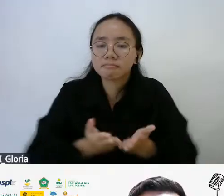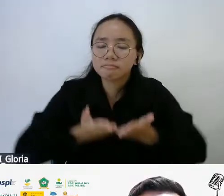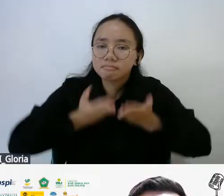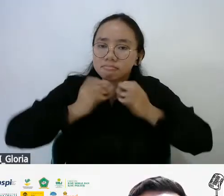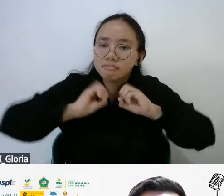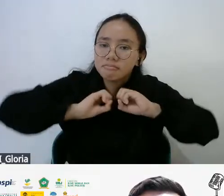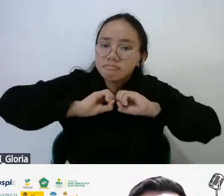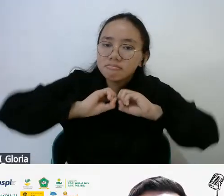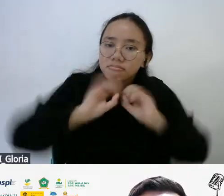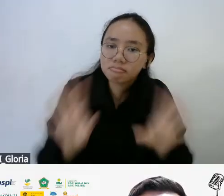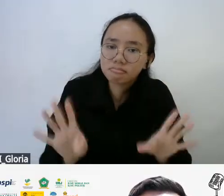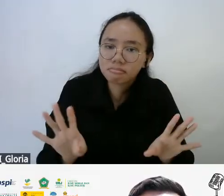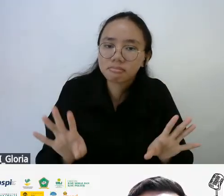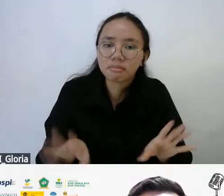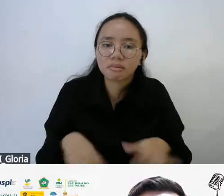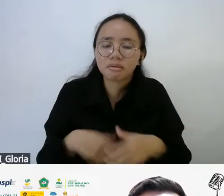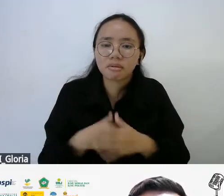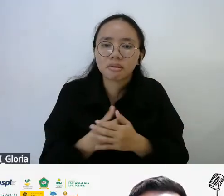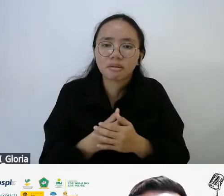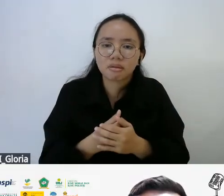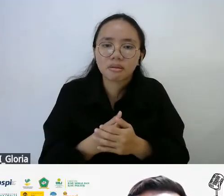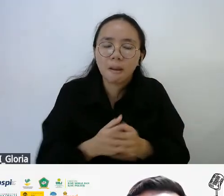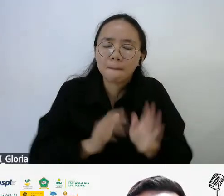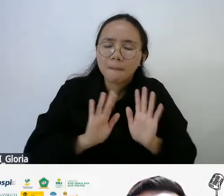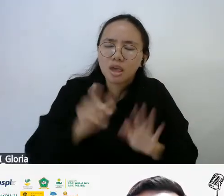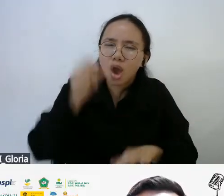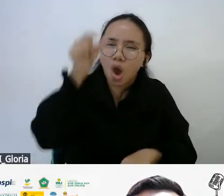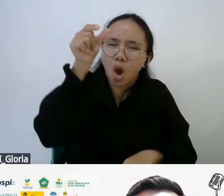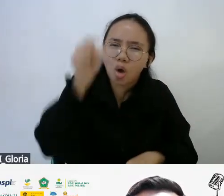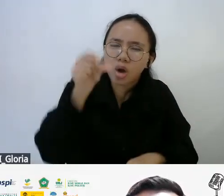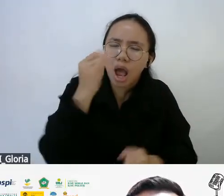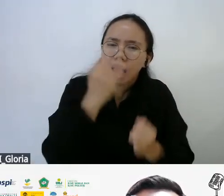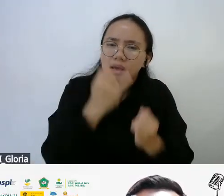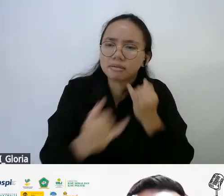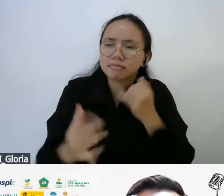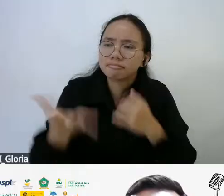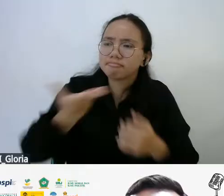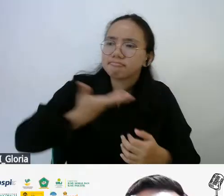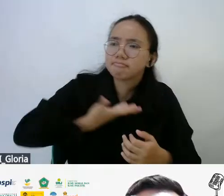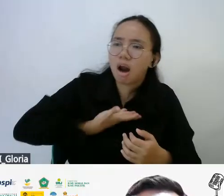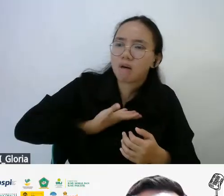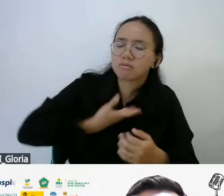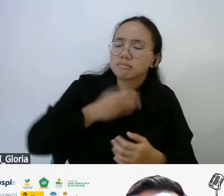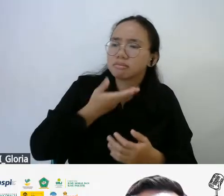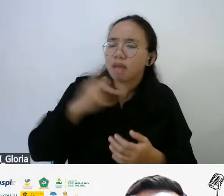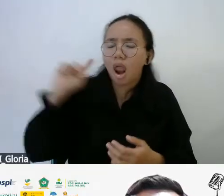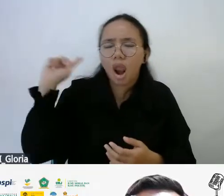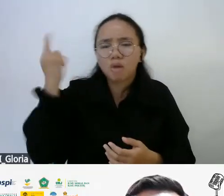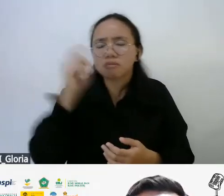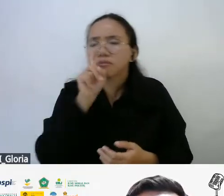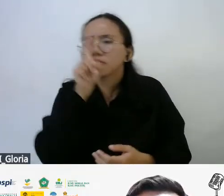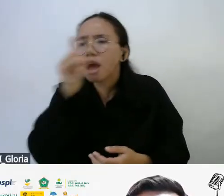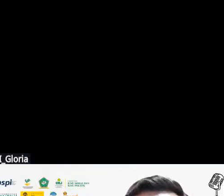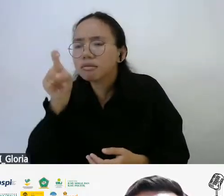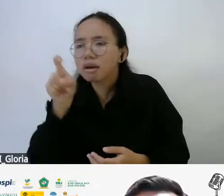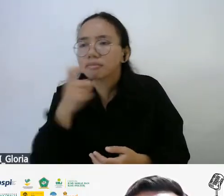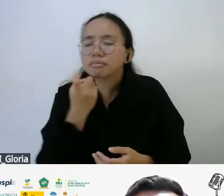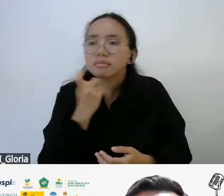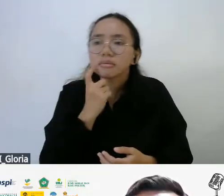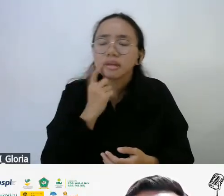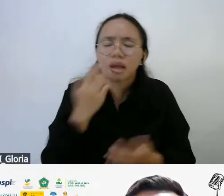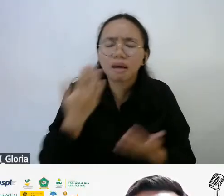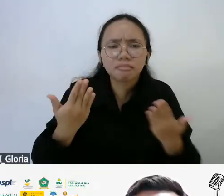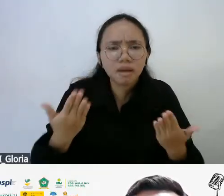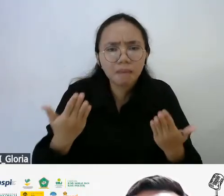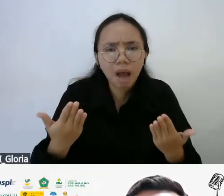one way I filled in, but I also started a free online monthly newsletter. I already get